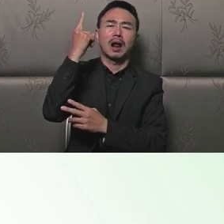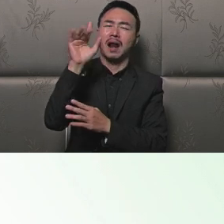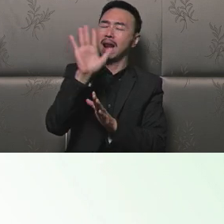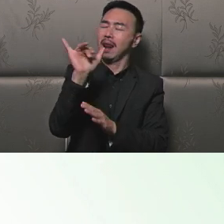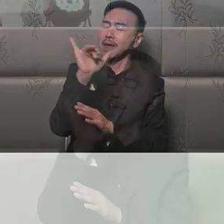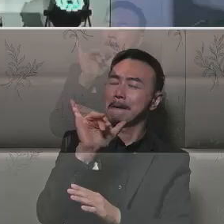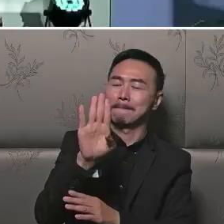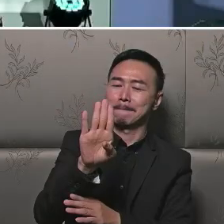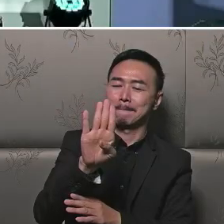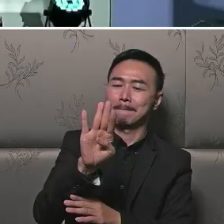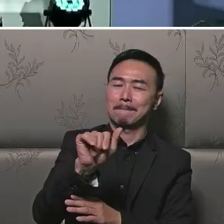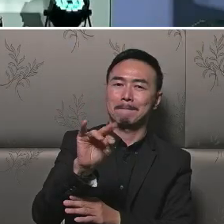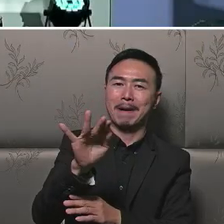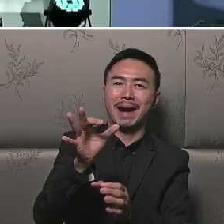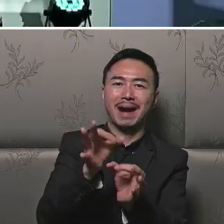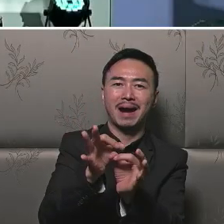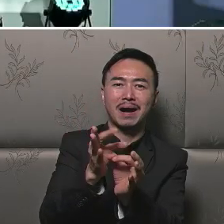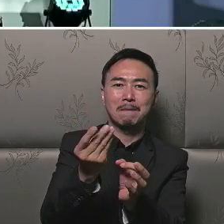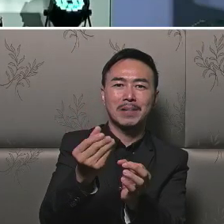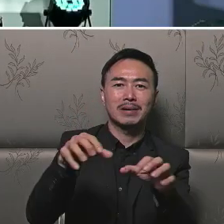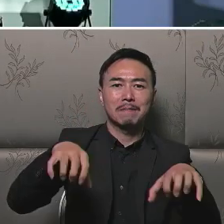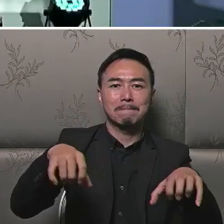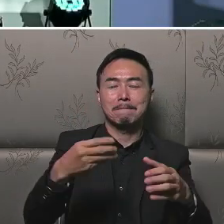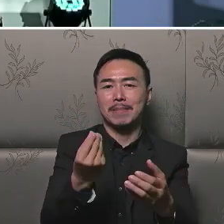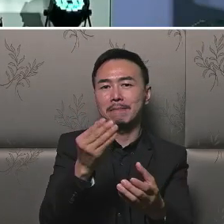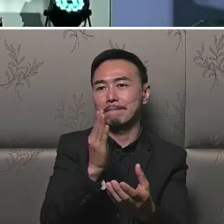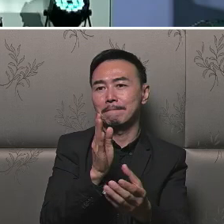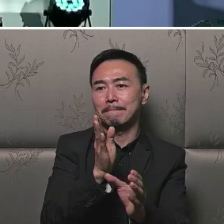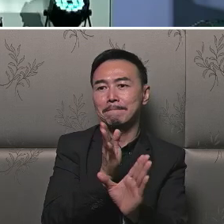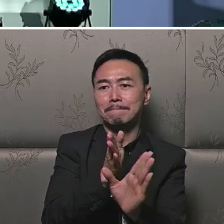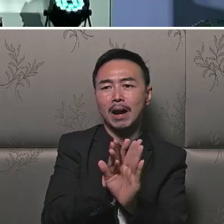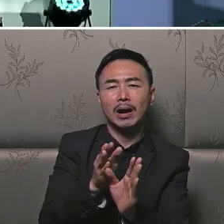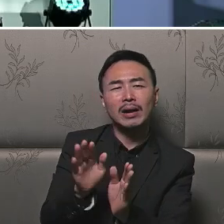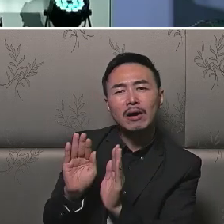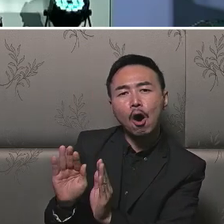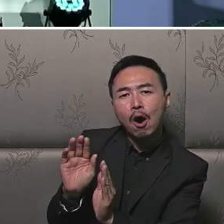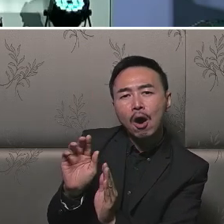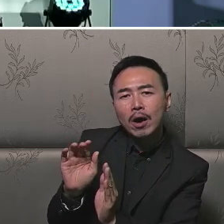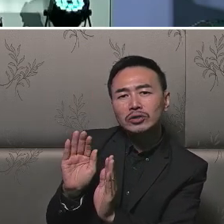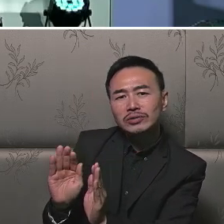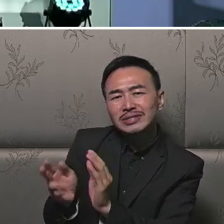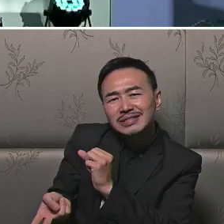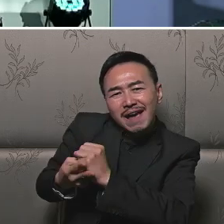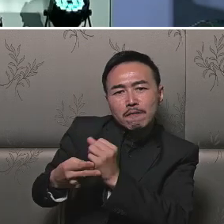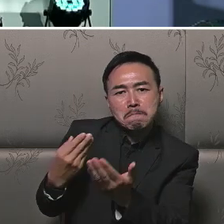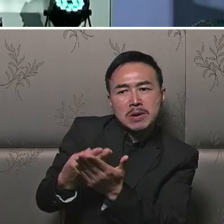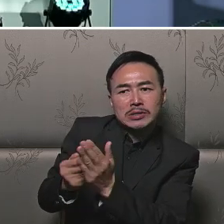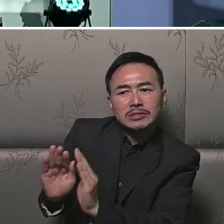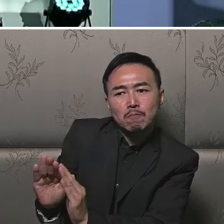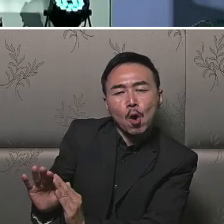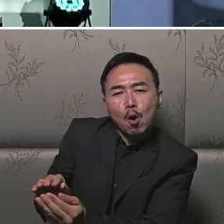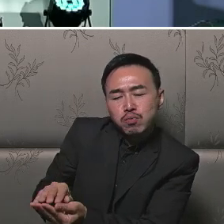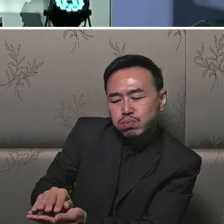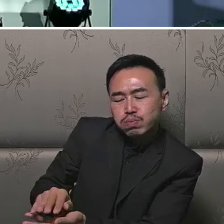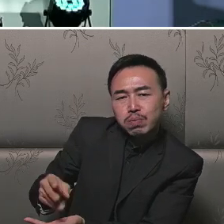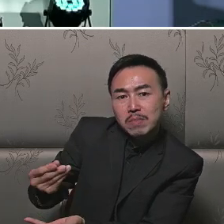takes place. Above all, it is important to note that the learner is at the center of it all, that whatever we are